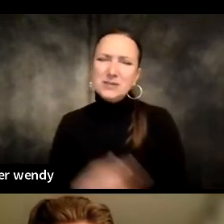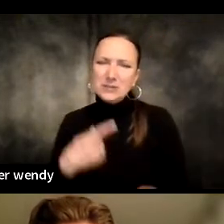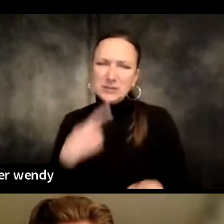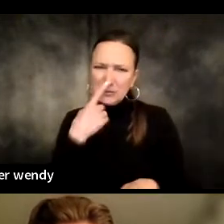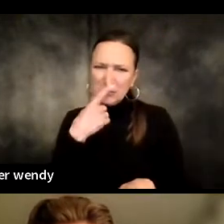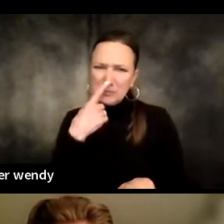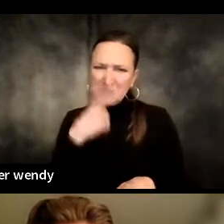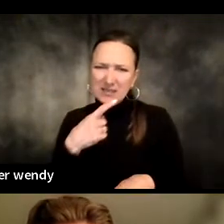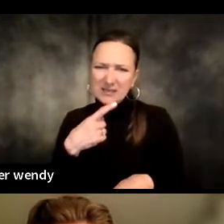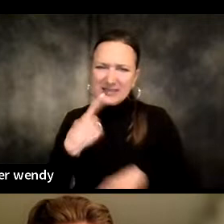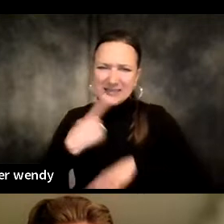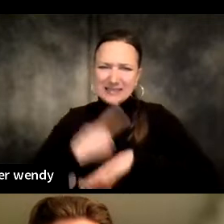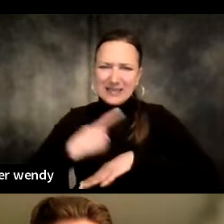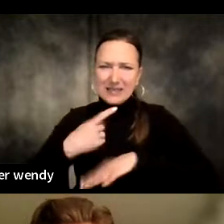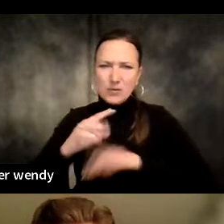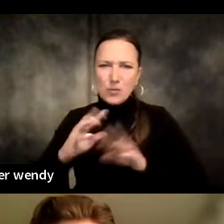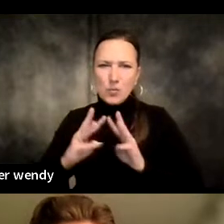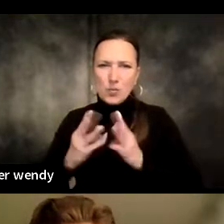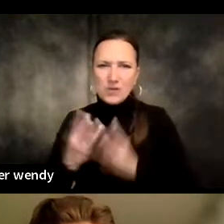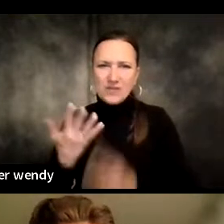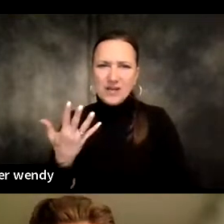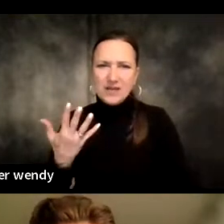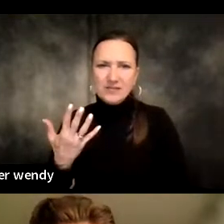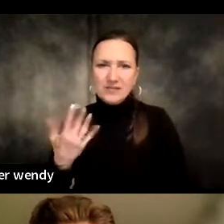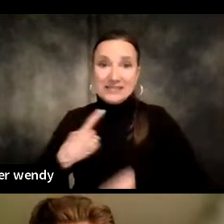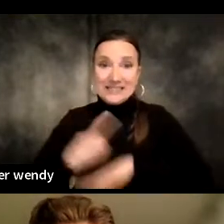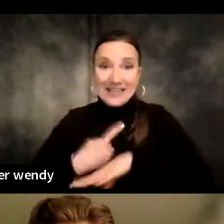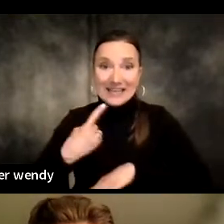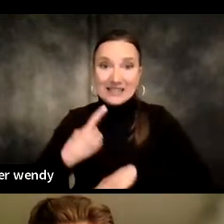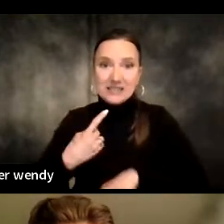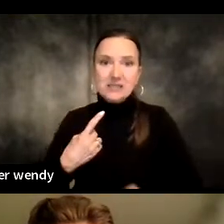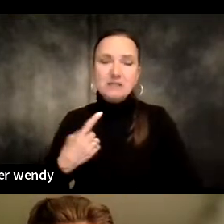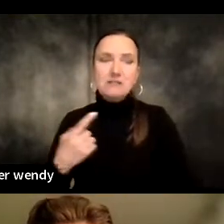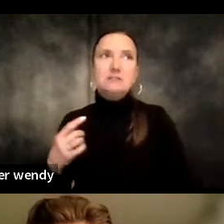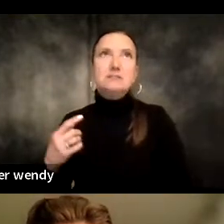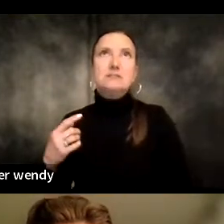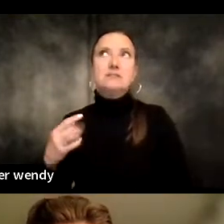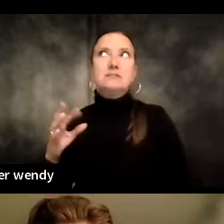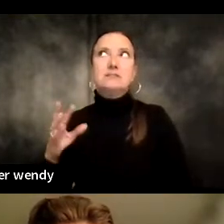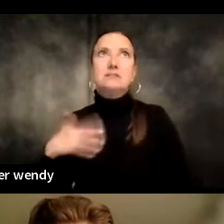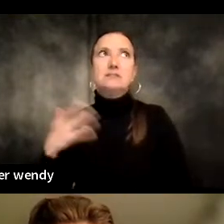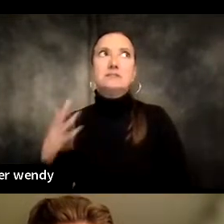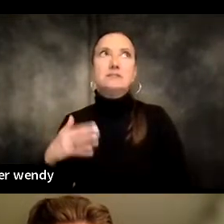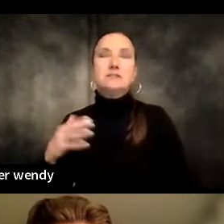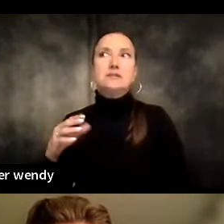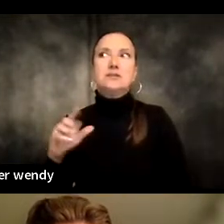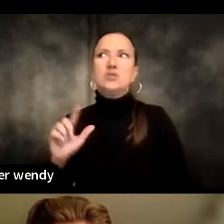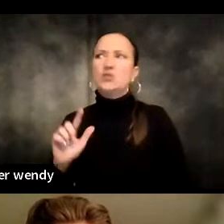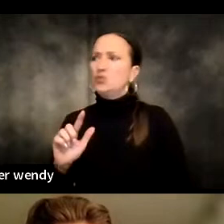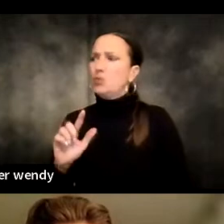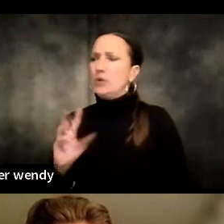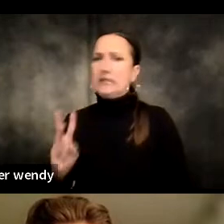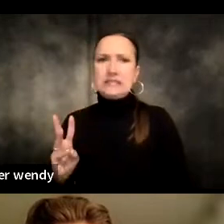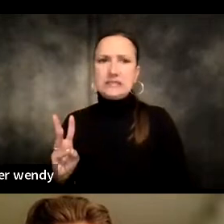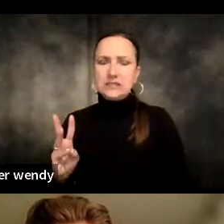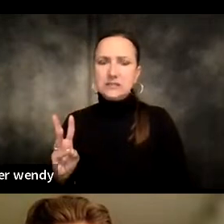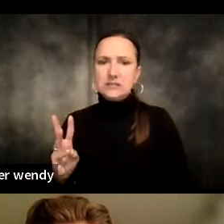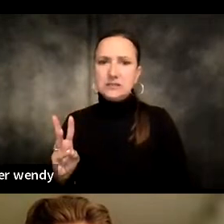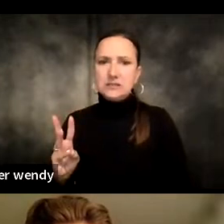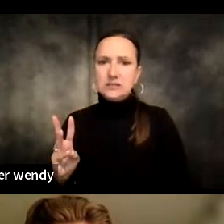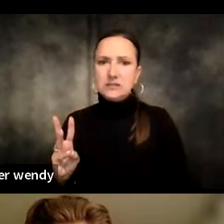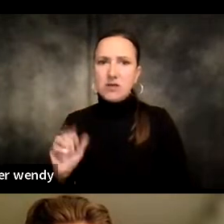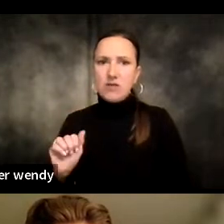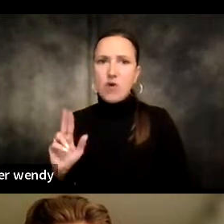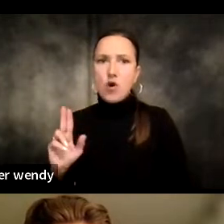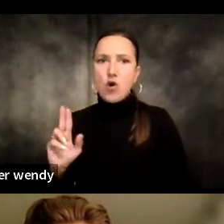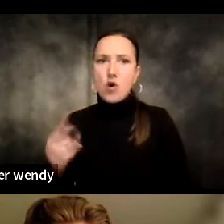5 Day date? The Ward 5 date will be the 26th of